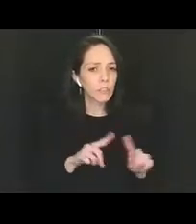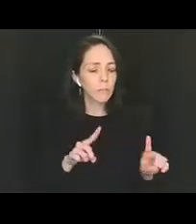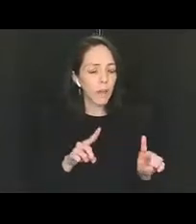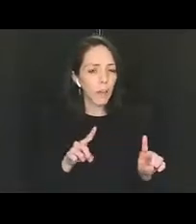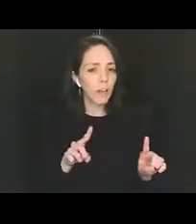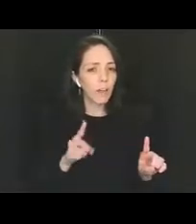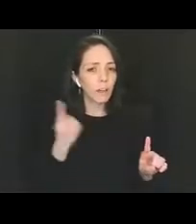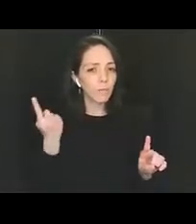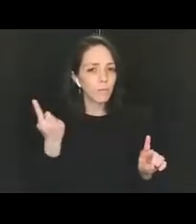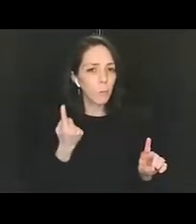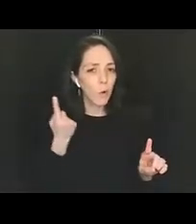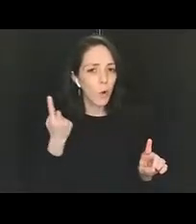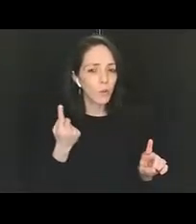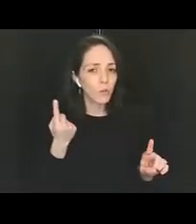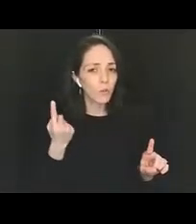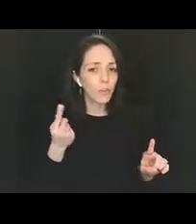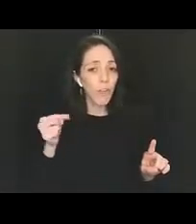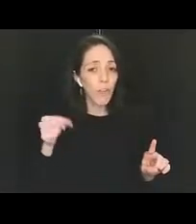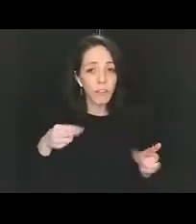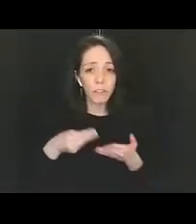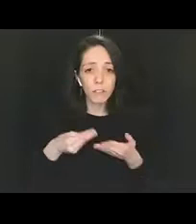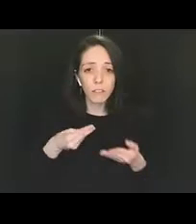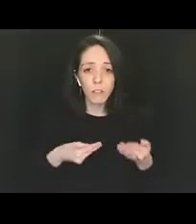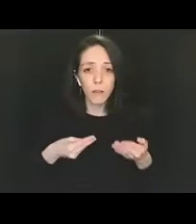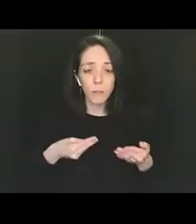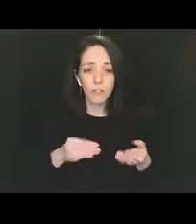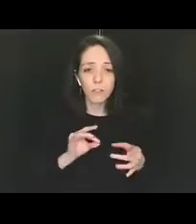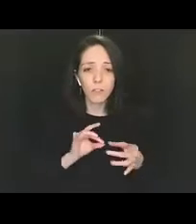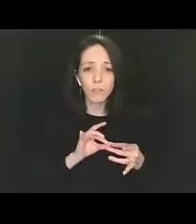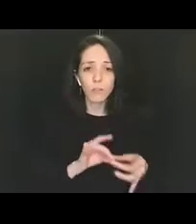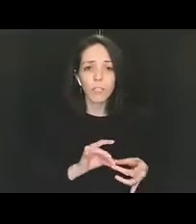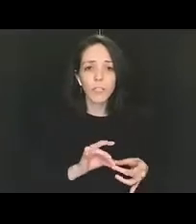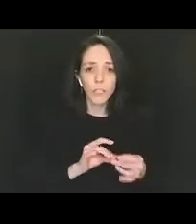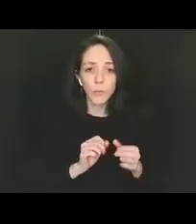wondering if this budget would also be good for